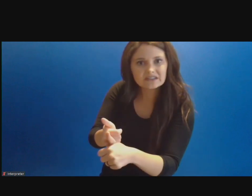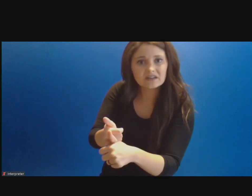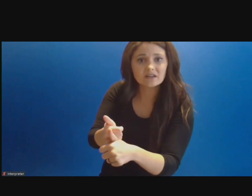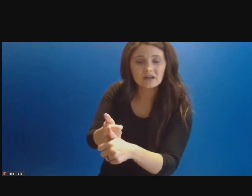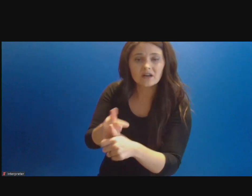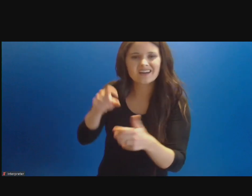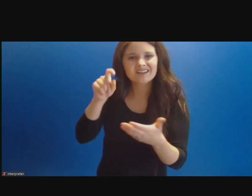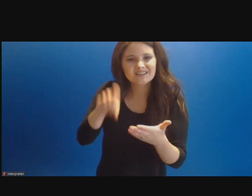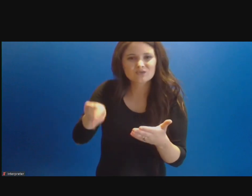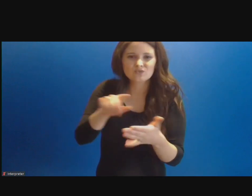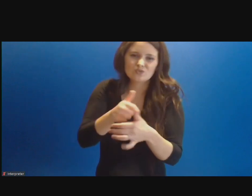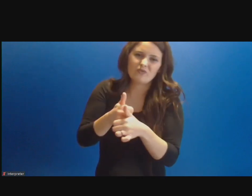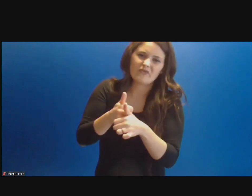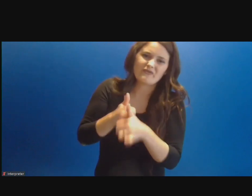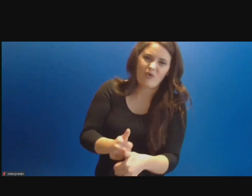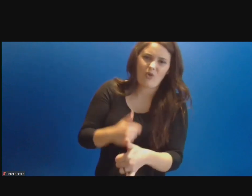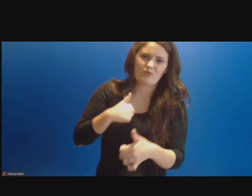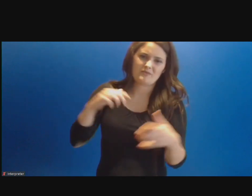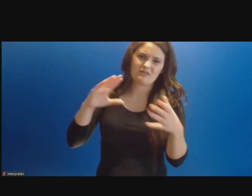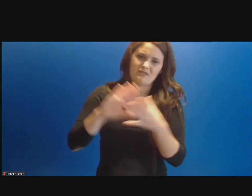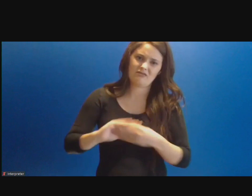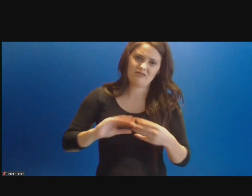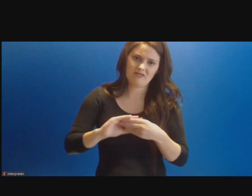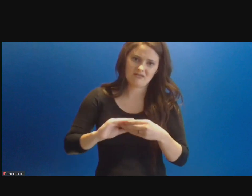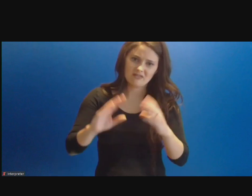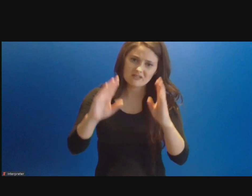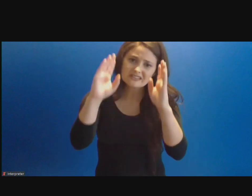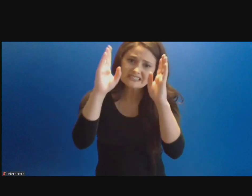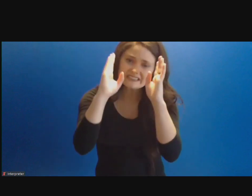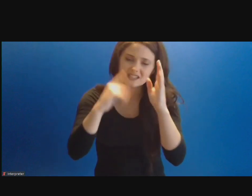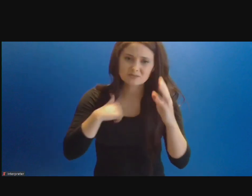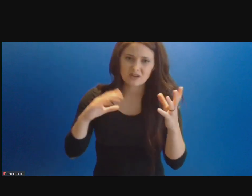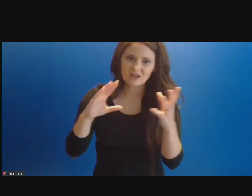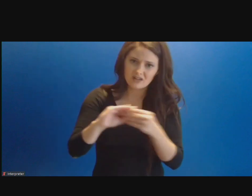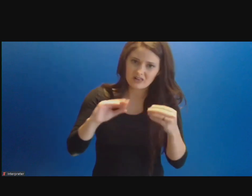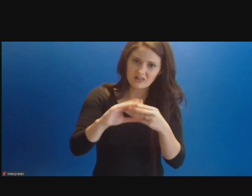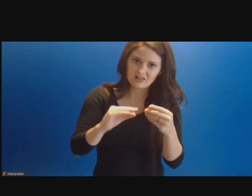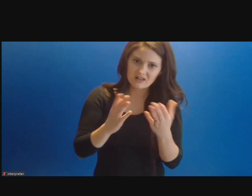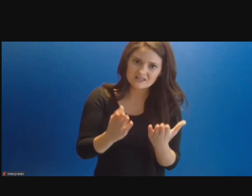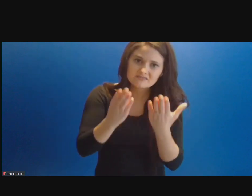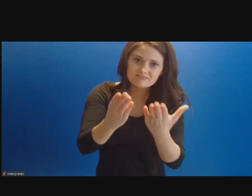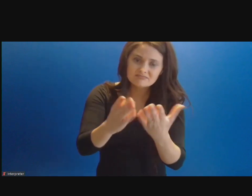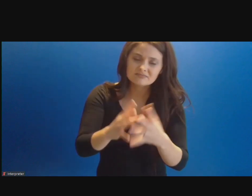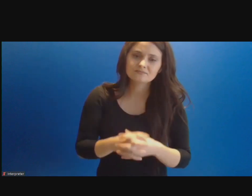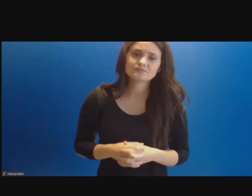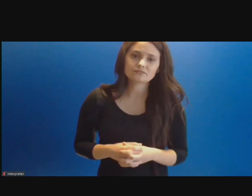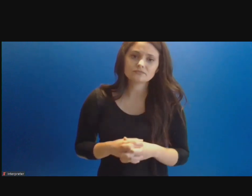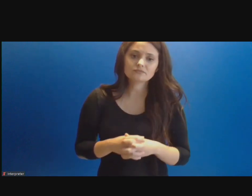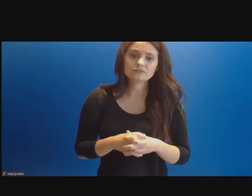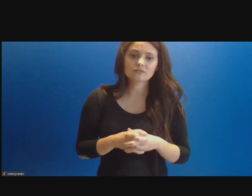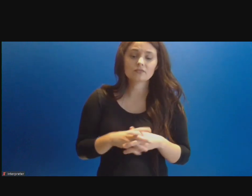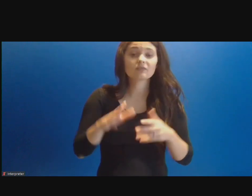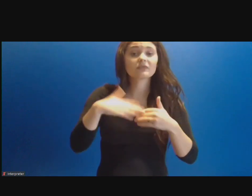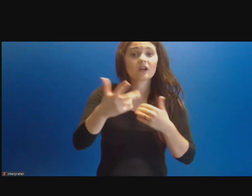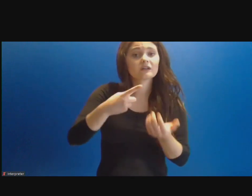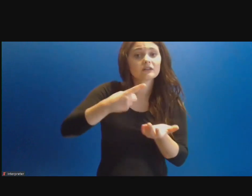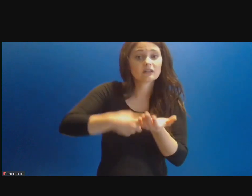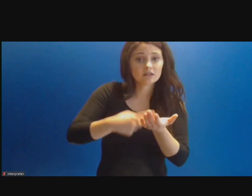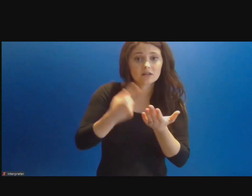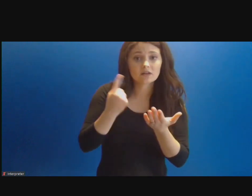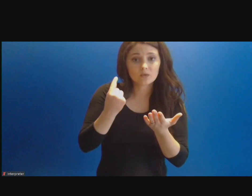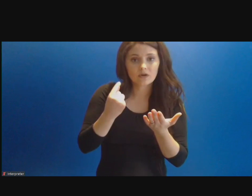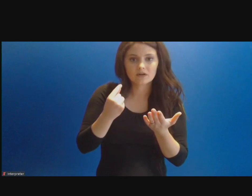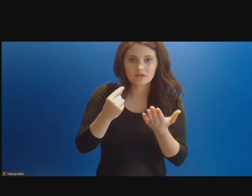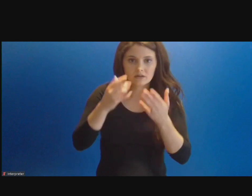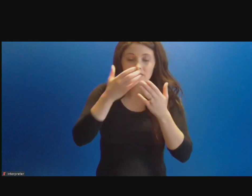need you to listen and heed to those recommendations. So the next thing I want to talk about is